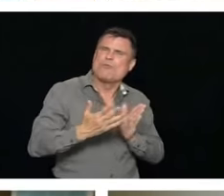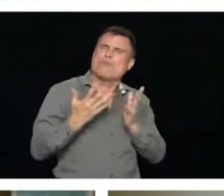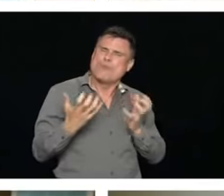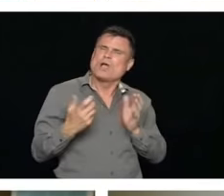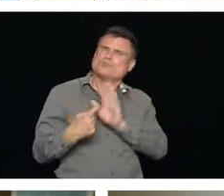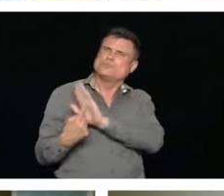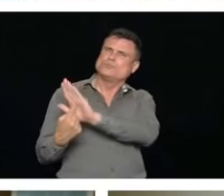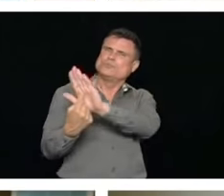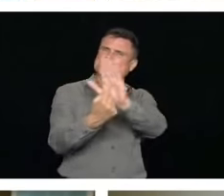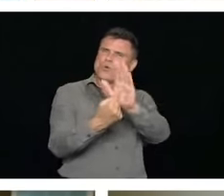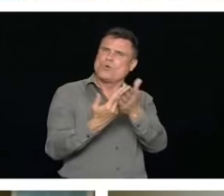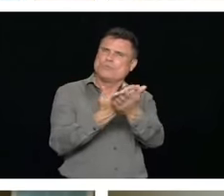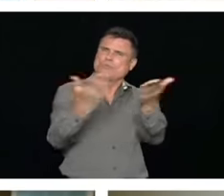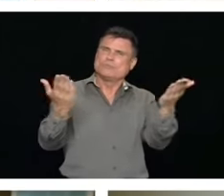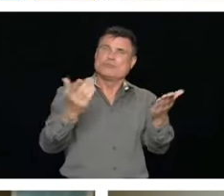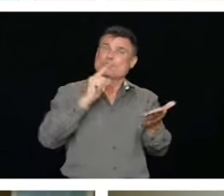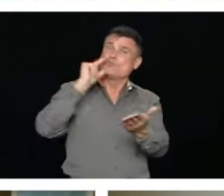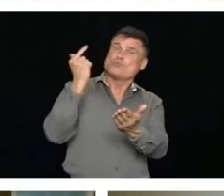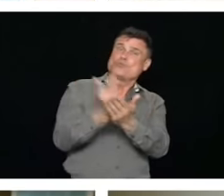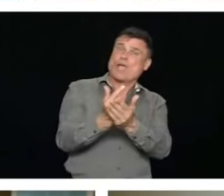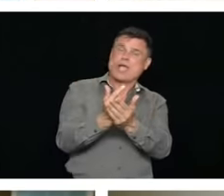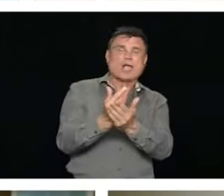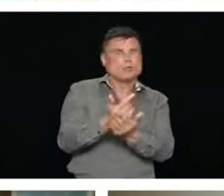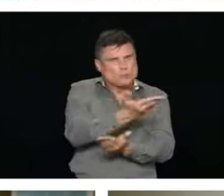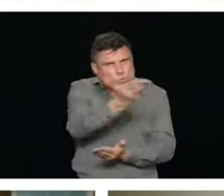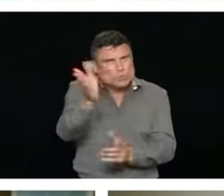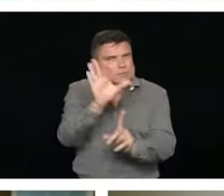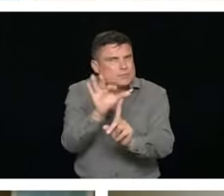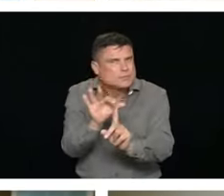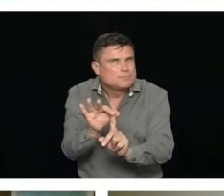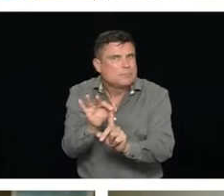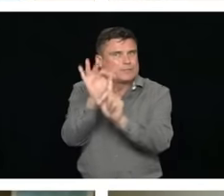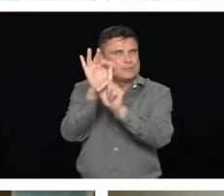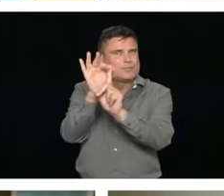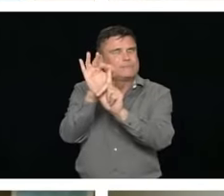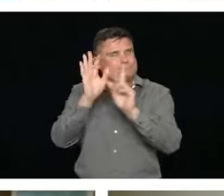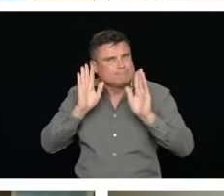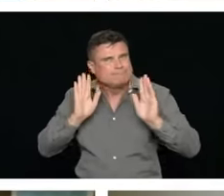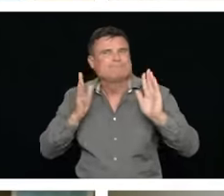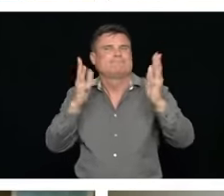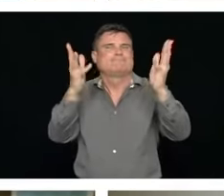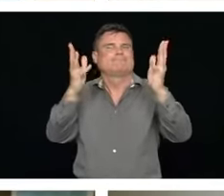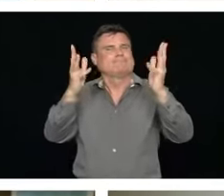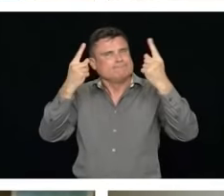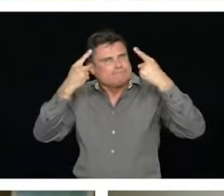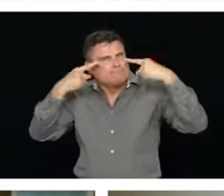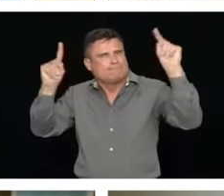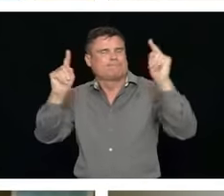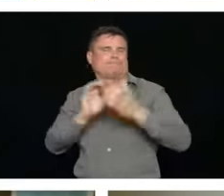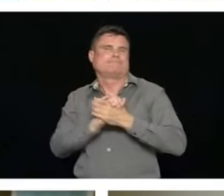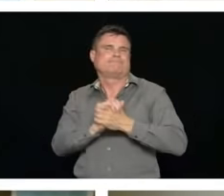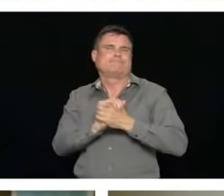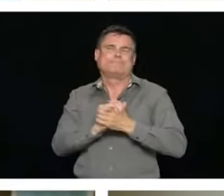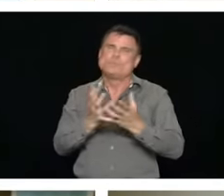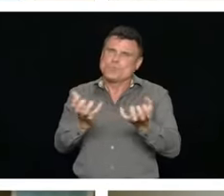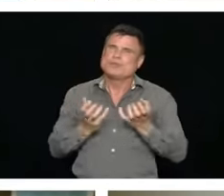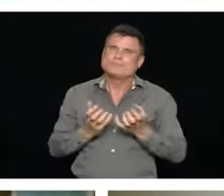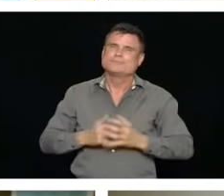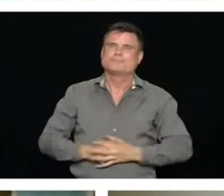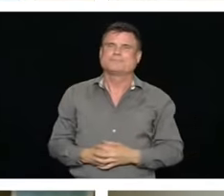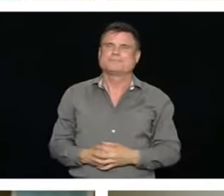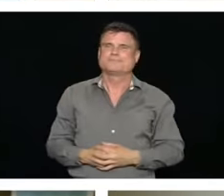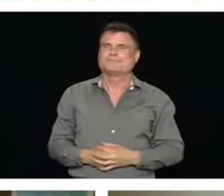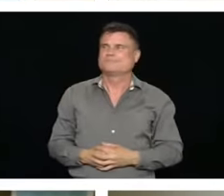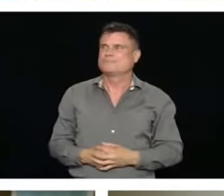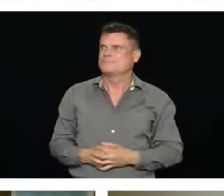their accomplishments are represented this year, despite the times that we're living in. Yeah, and thank you for that. I know that I also